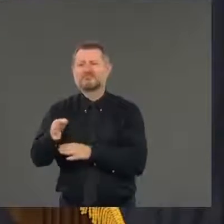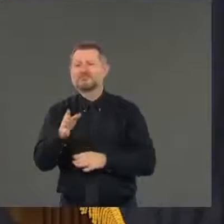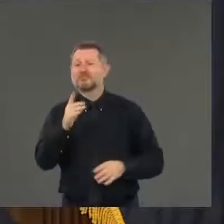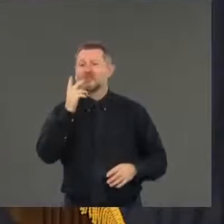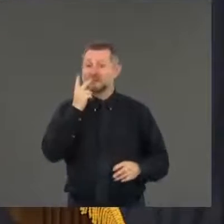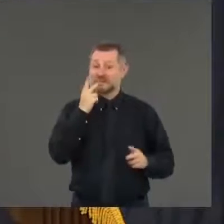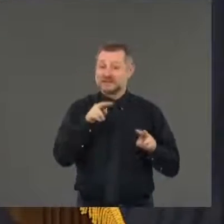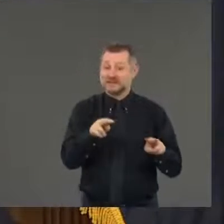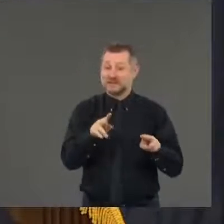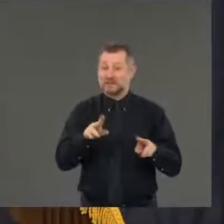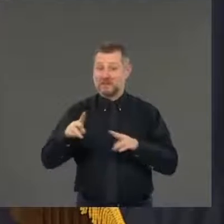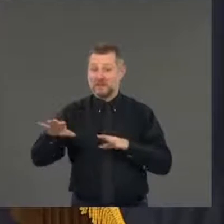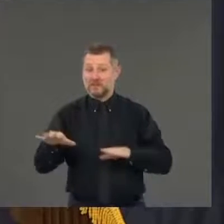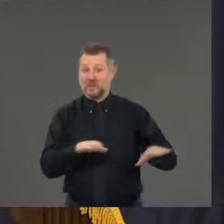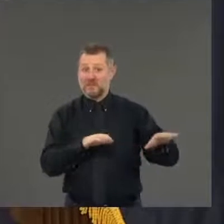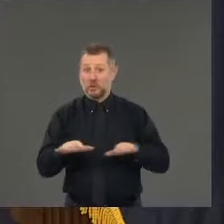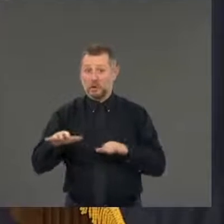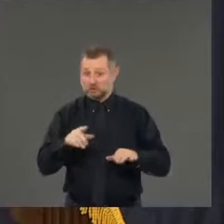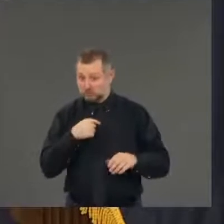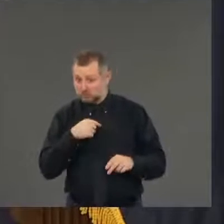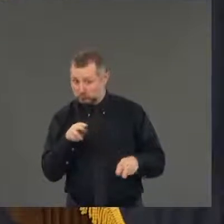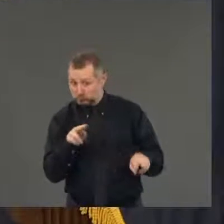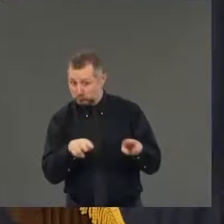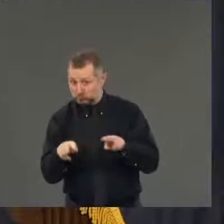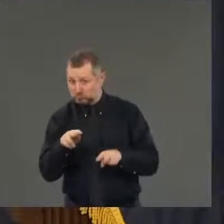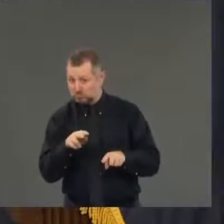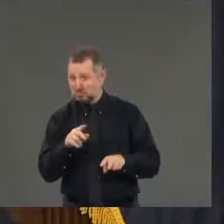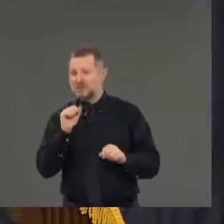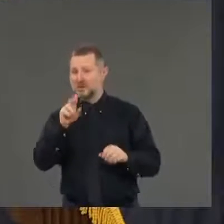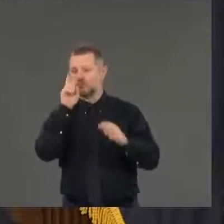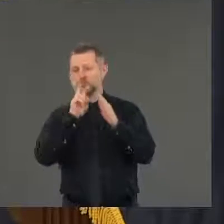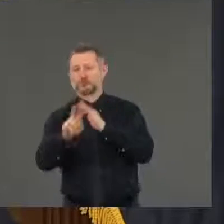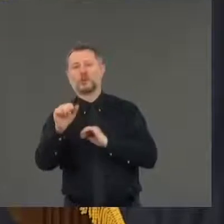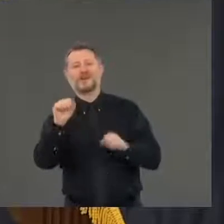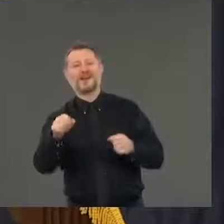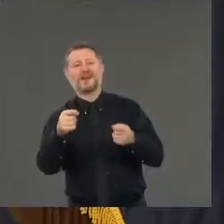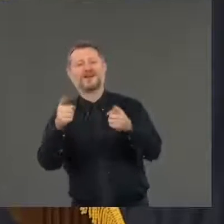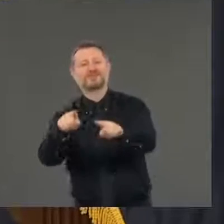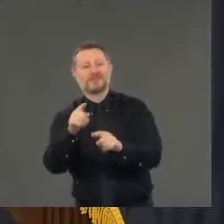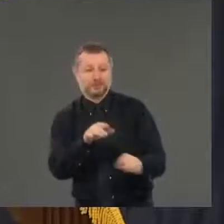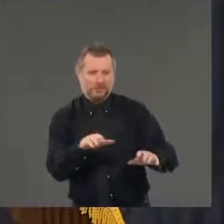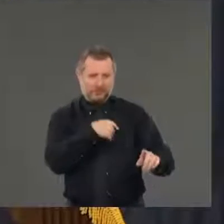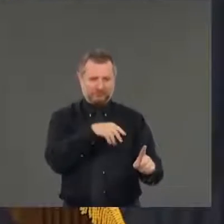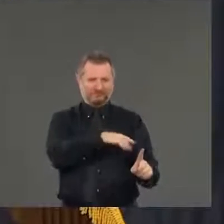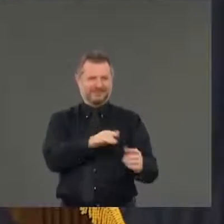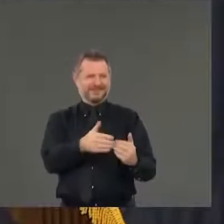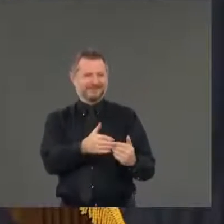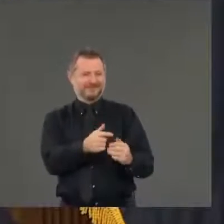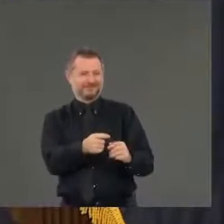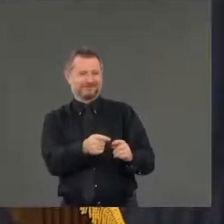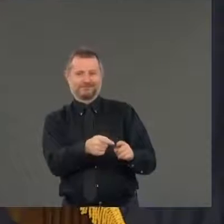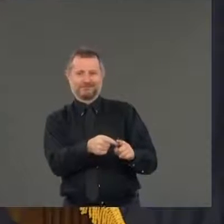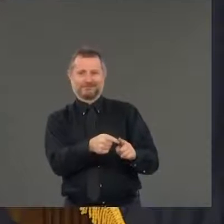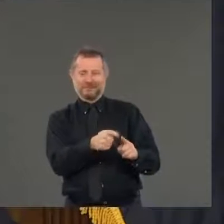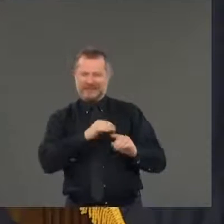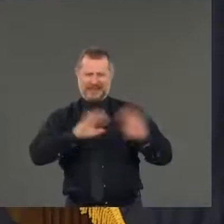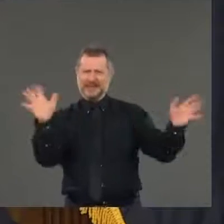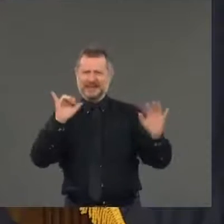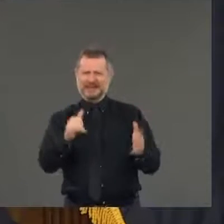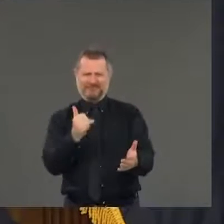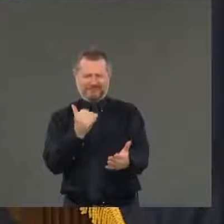behavior and you know what is going to happen. This is not rocket science on this